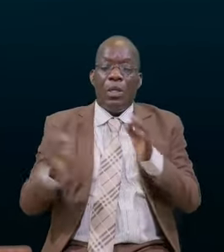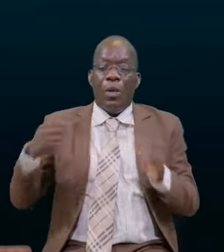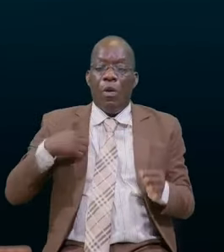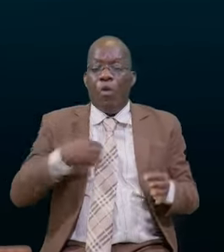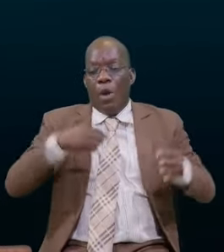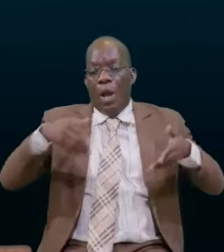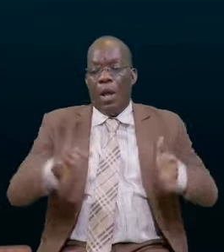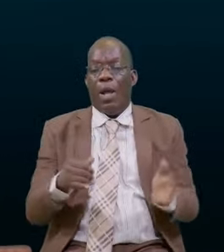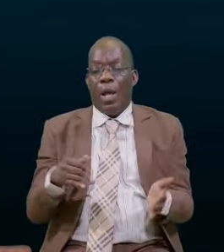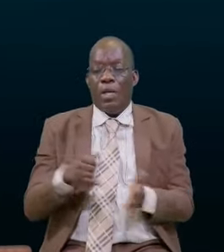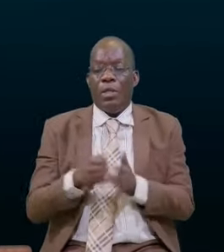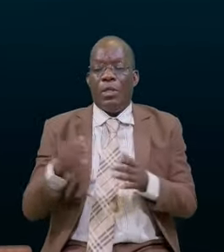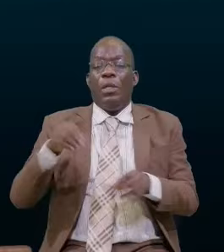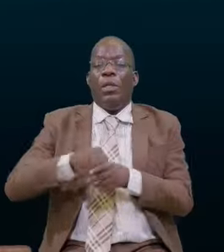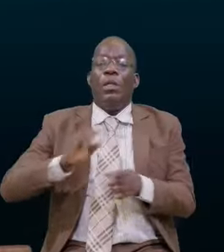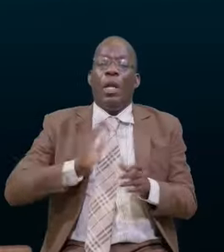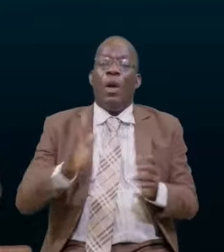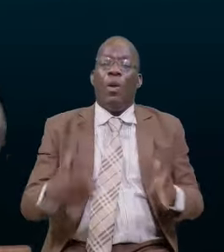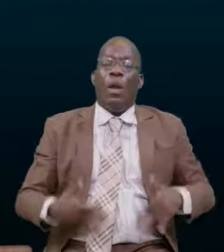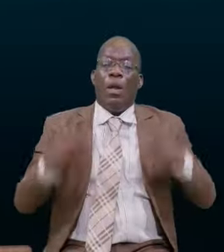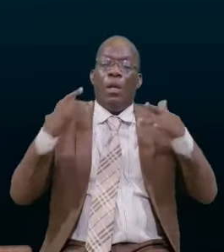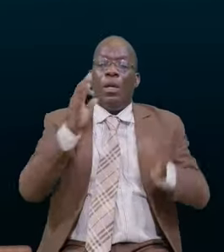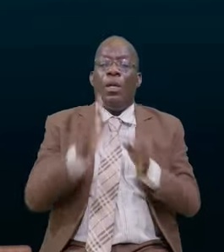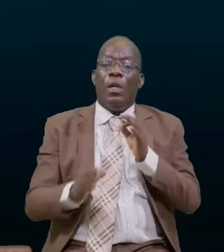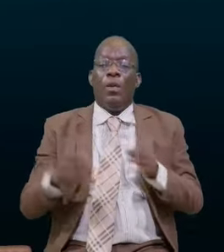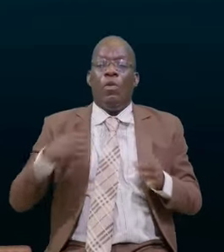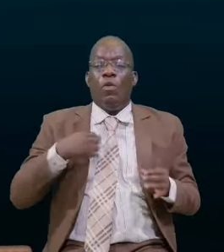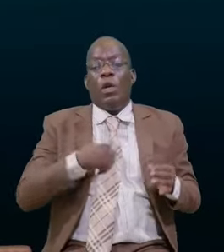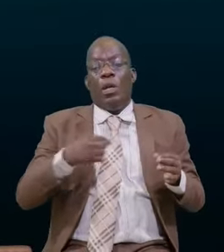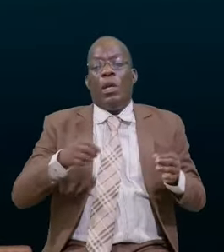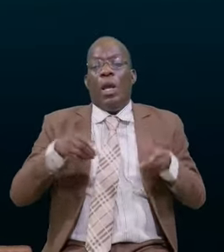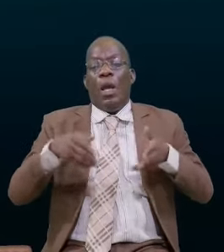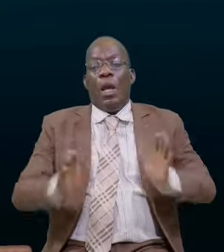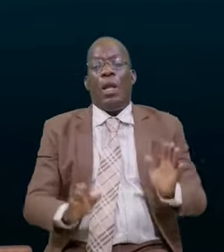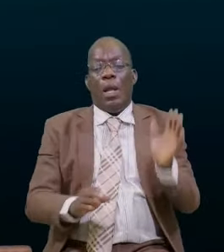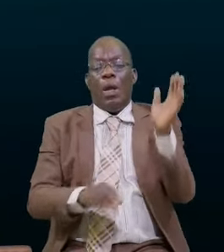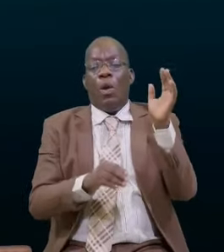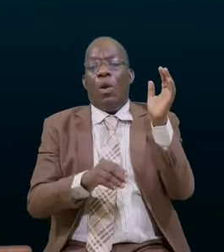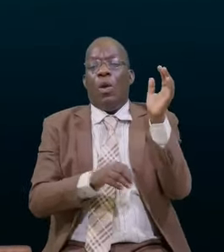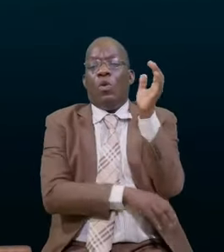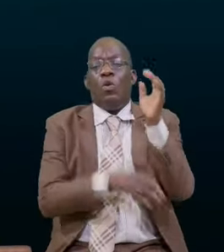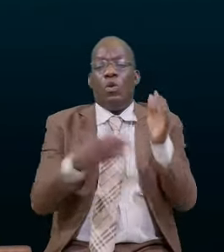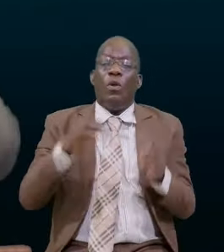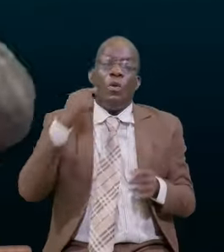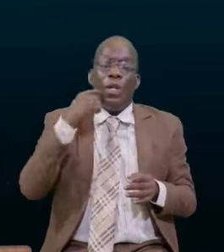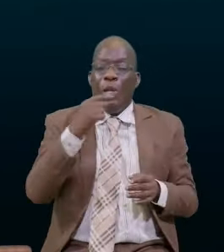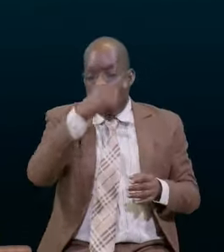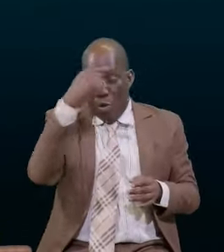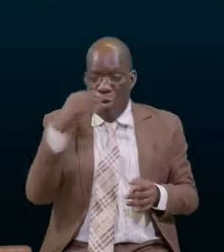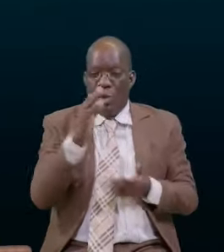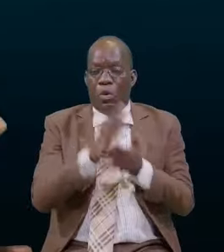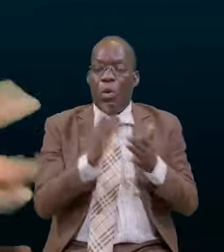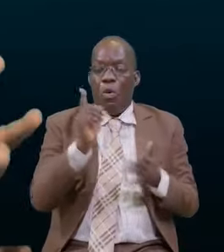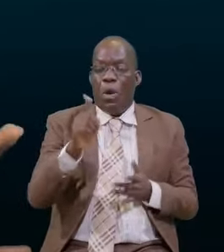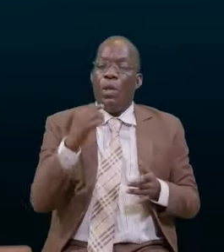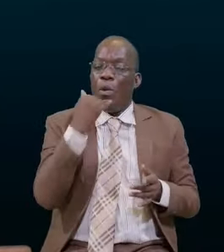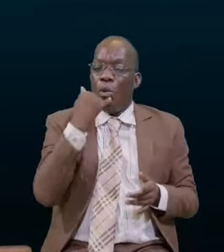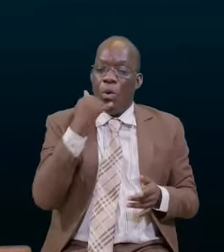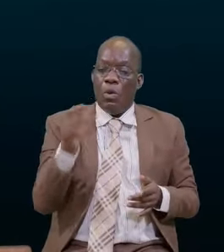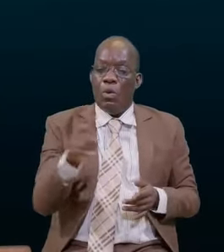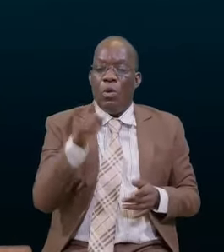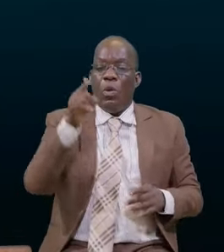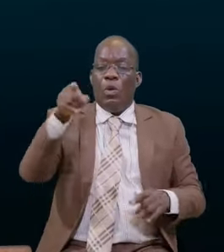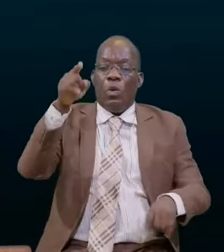any root of bitterness in your life as thought somebody has offended you maybe your husband has offended you and then you cannot be able to have the